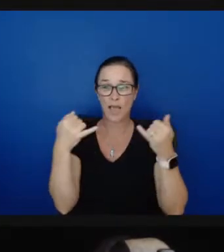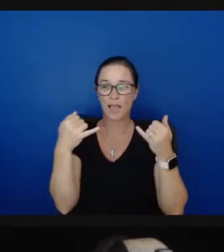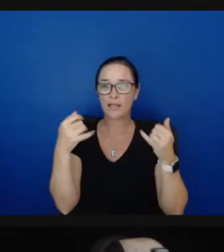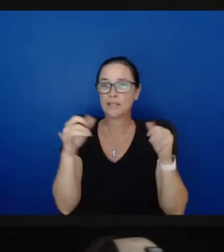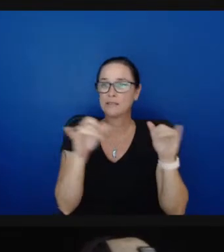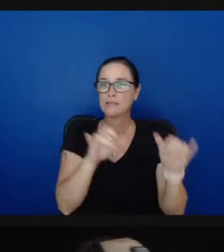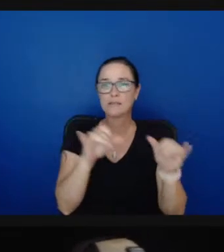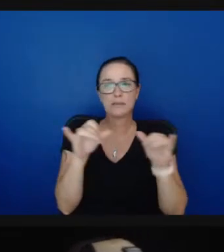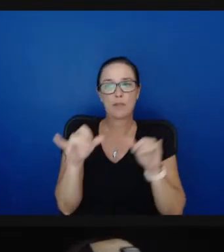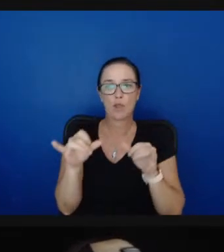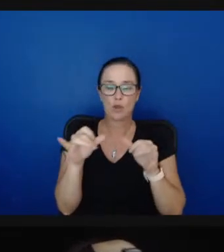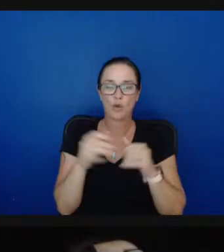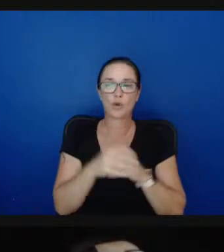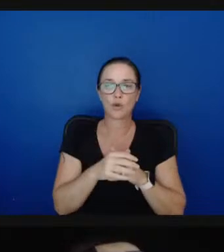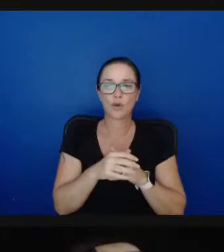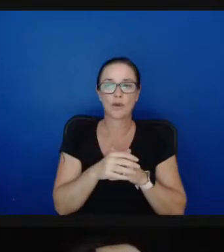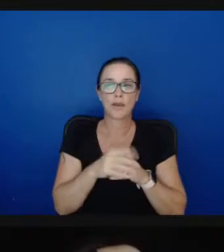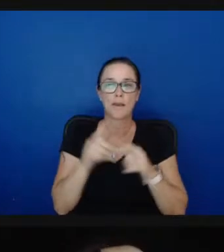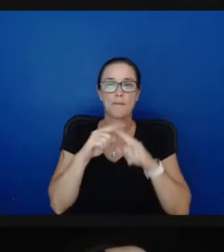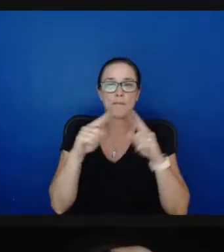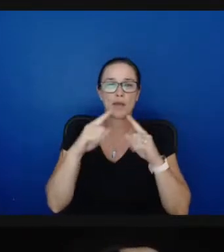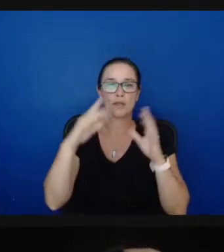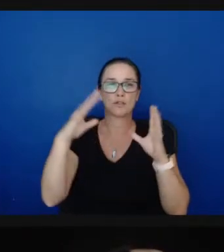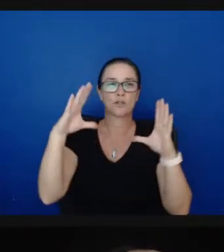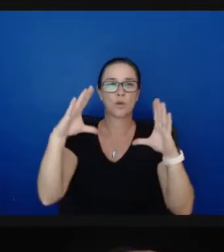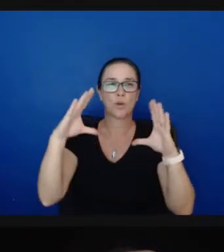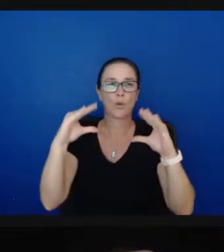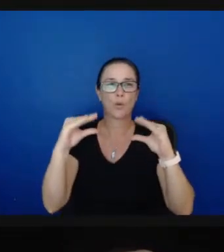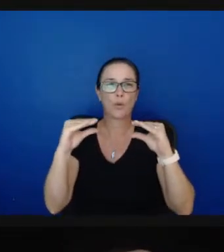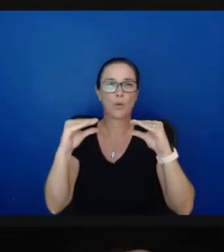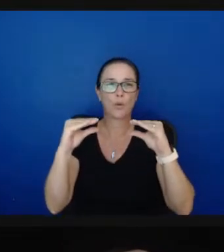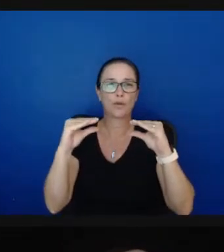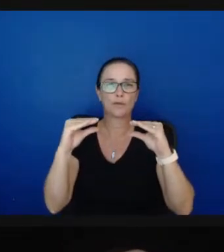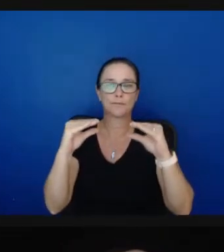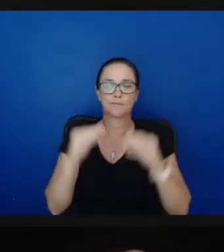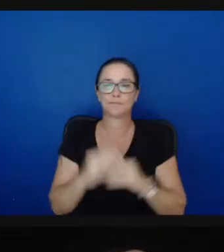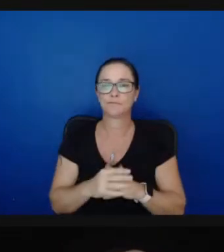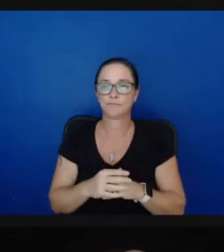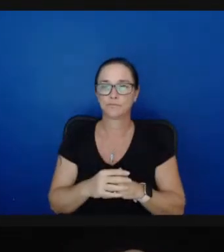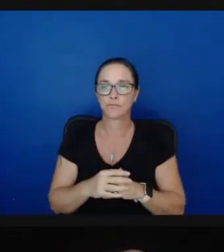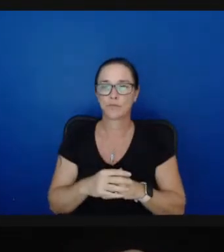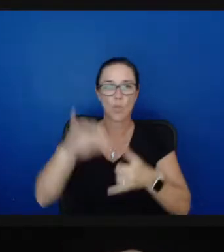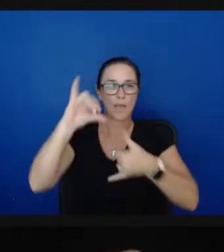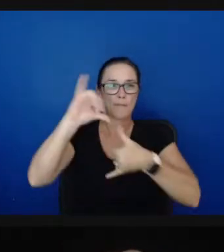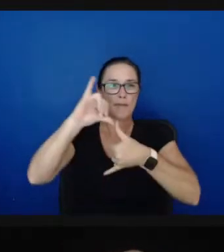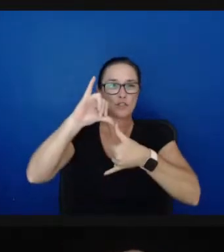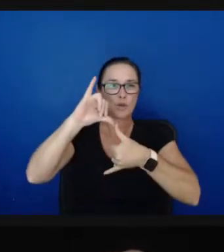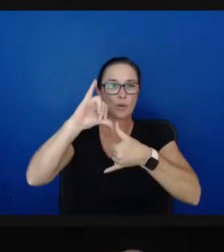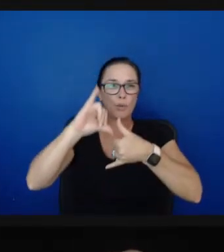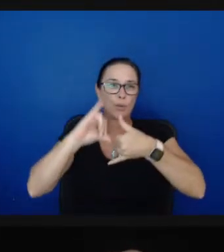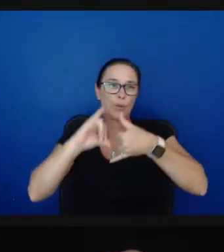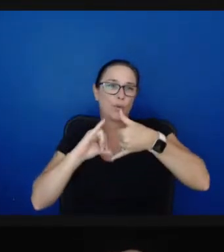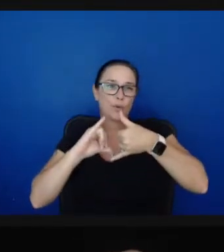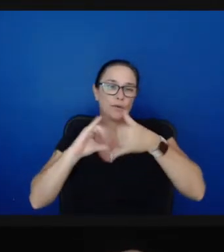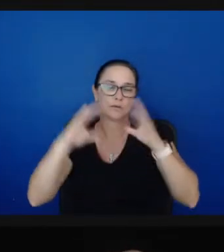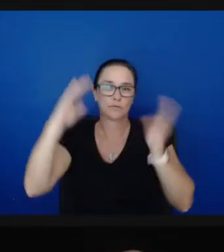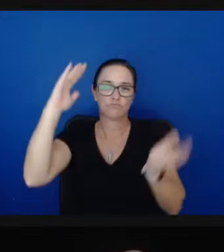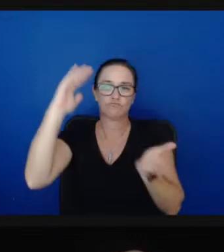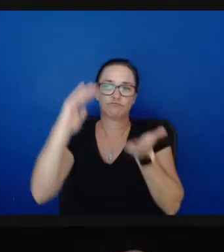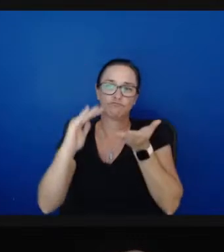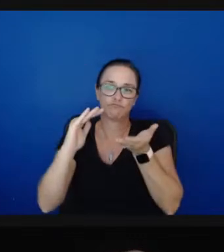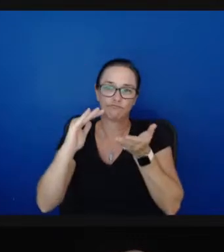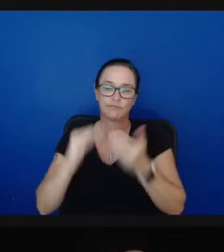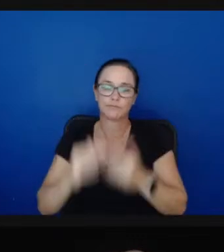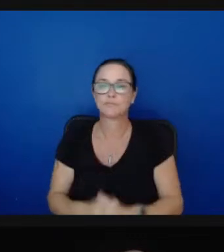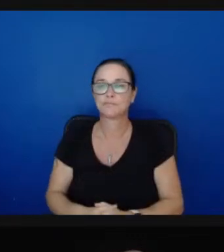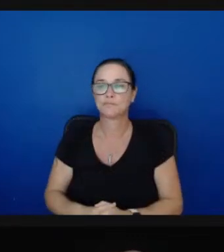this plot. It's just really squished down. So that same deflation there corresponds to that inflation there.